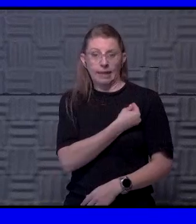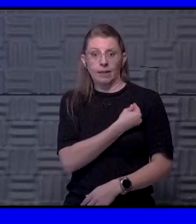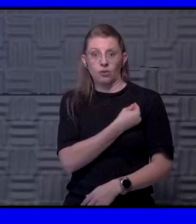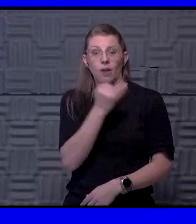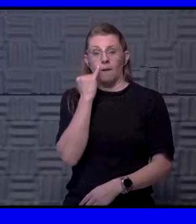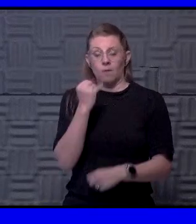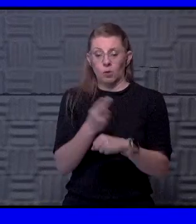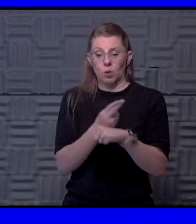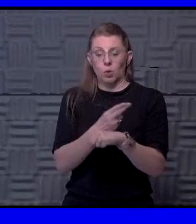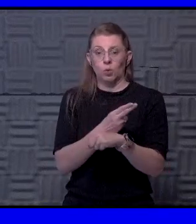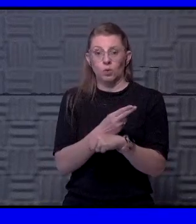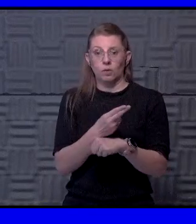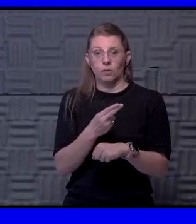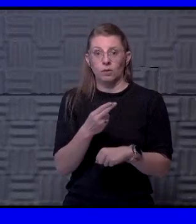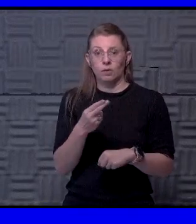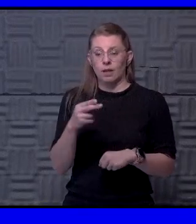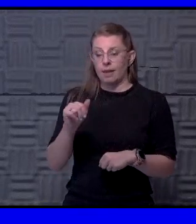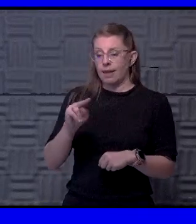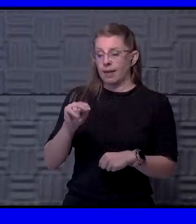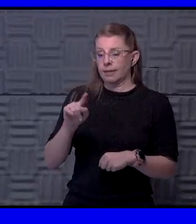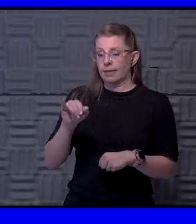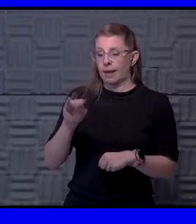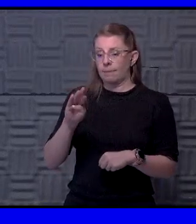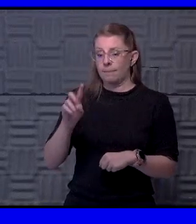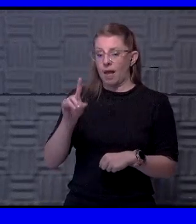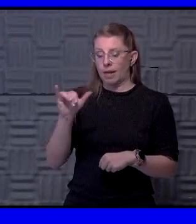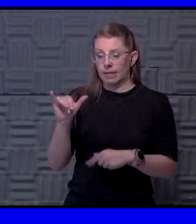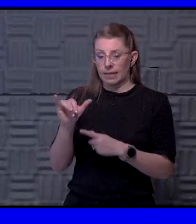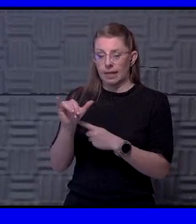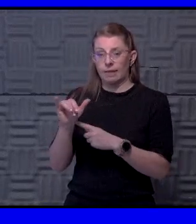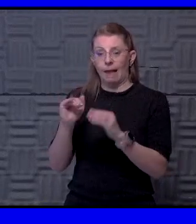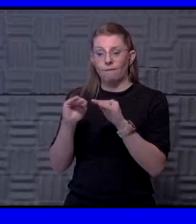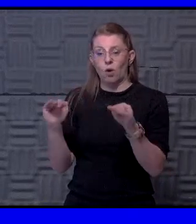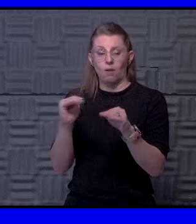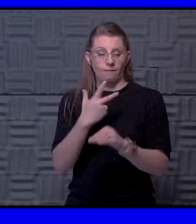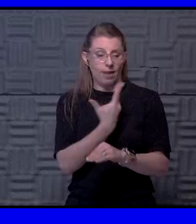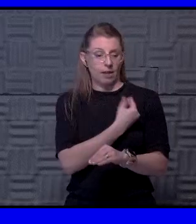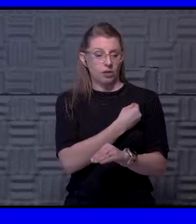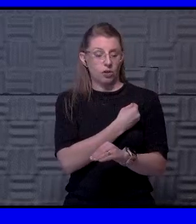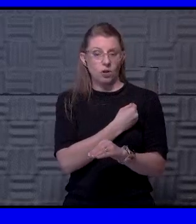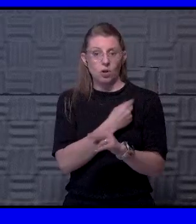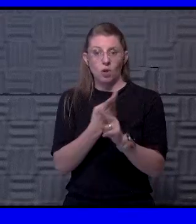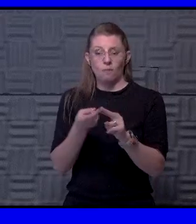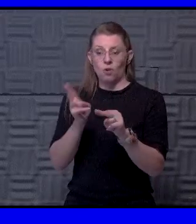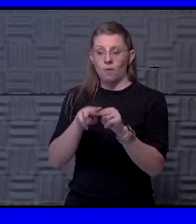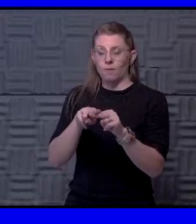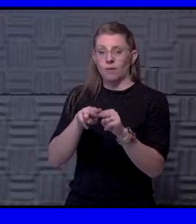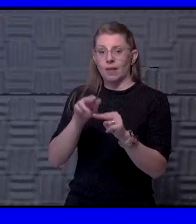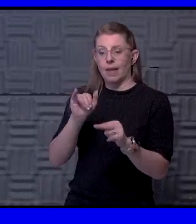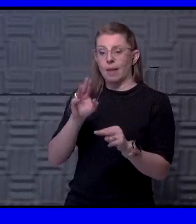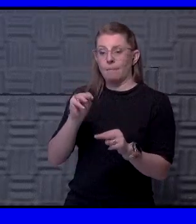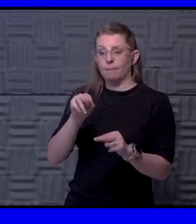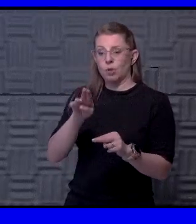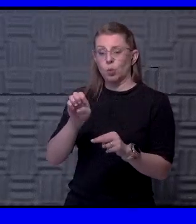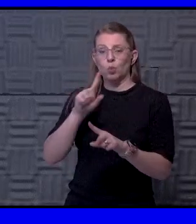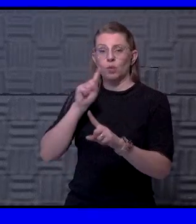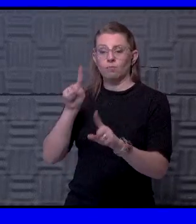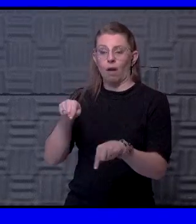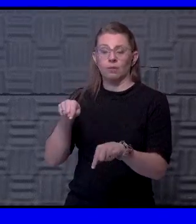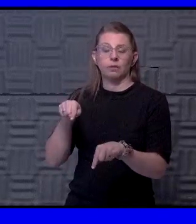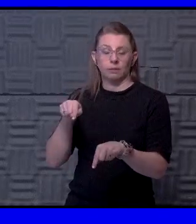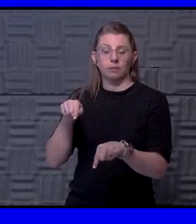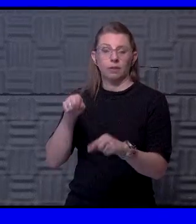we use the proxy of antibody levels, vaccination has improved the immune